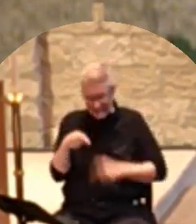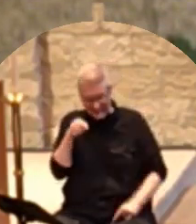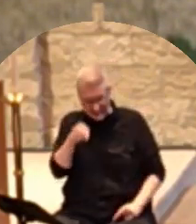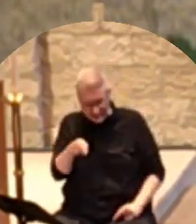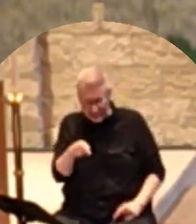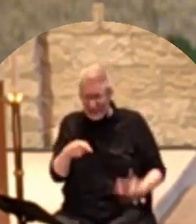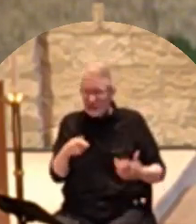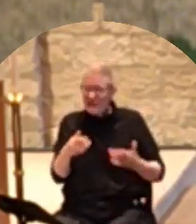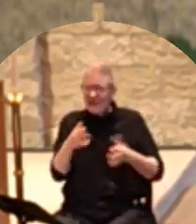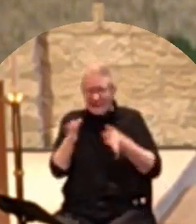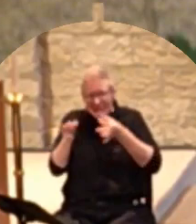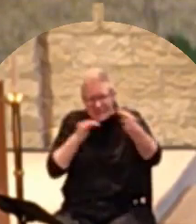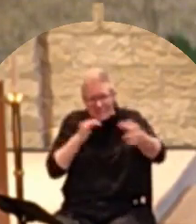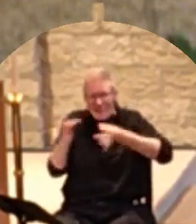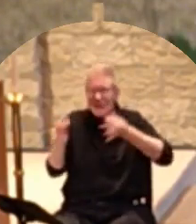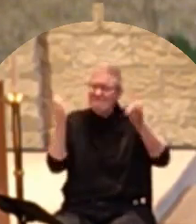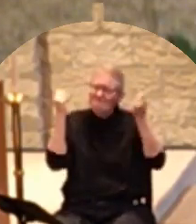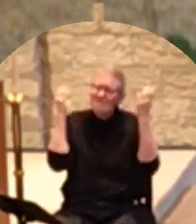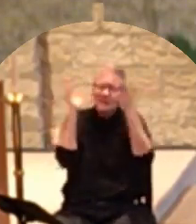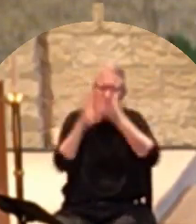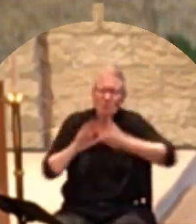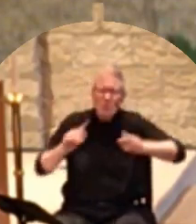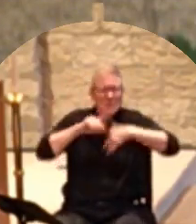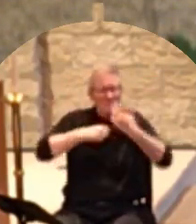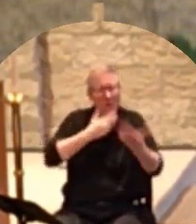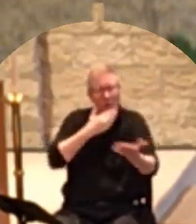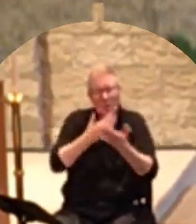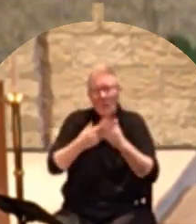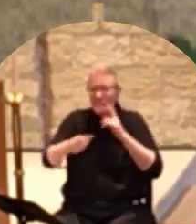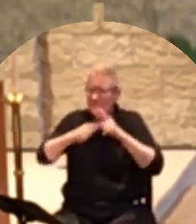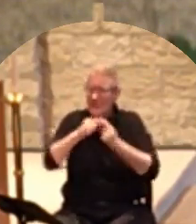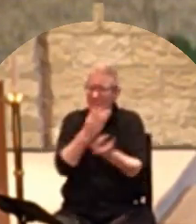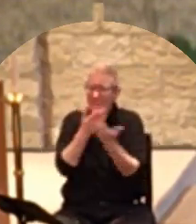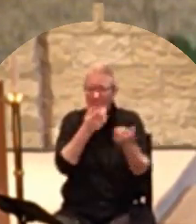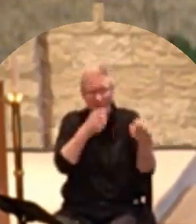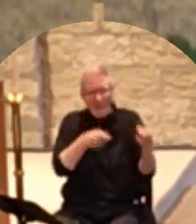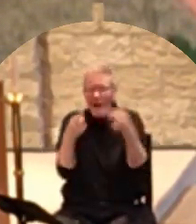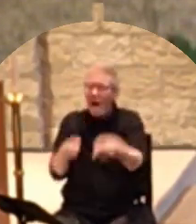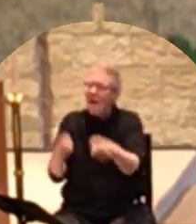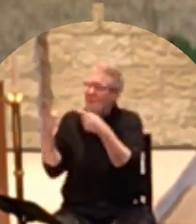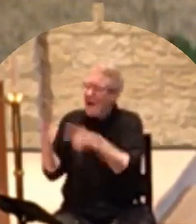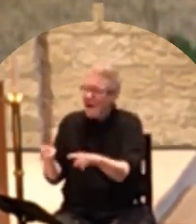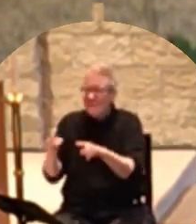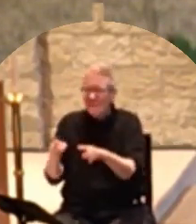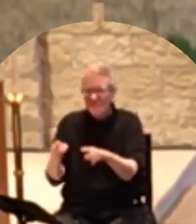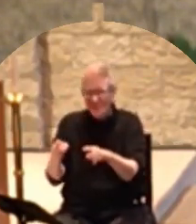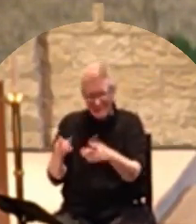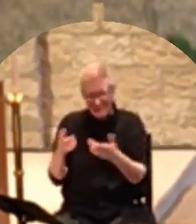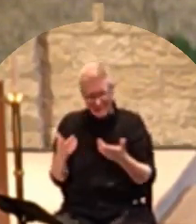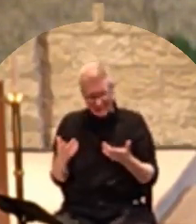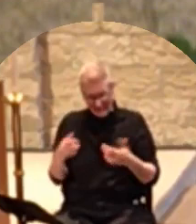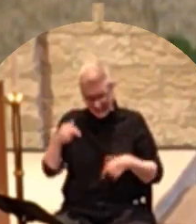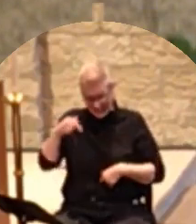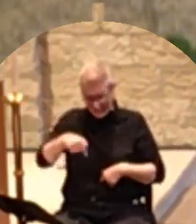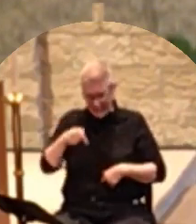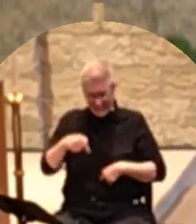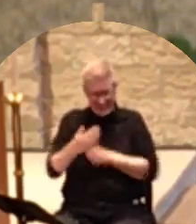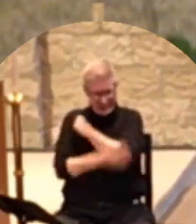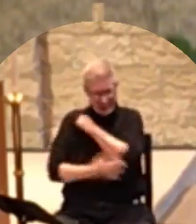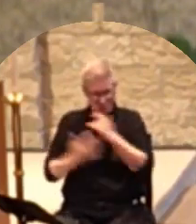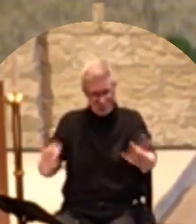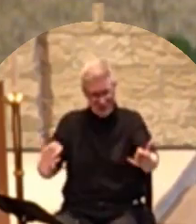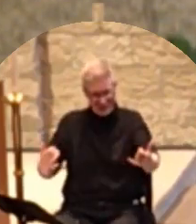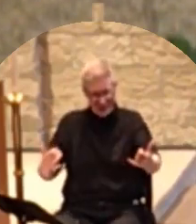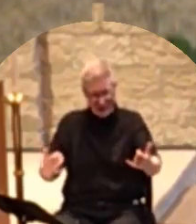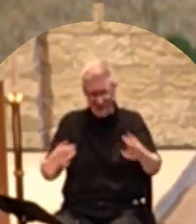was happening. Story after story after story of the goodness that's happening in our country right here, right